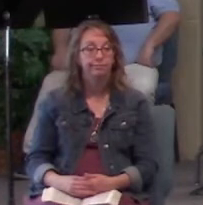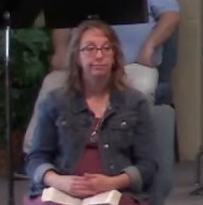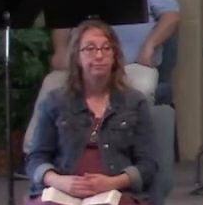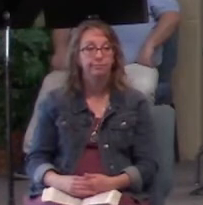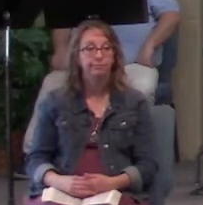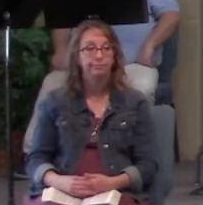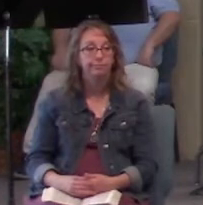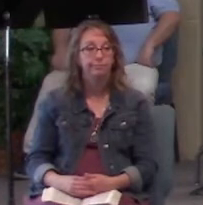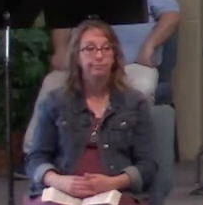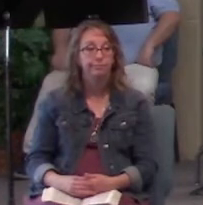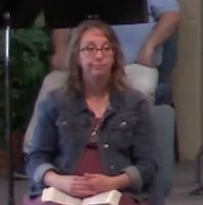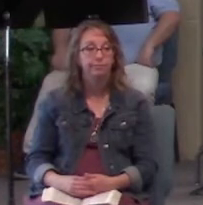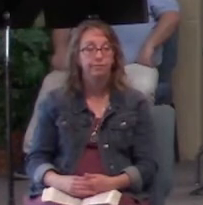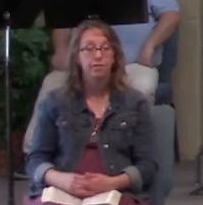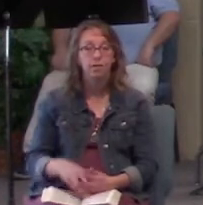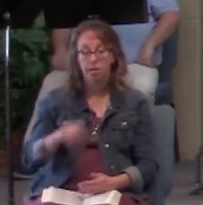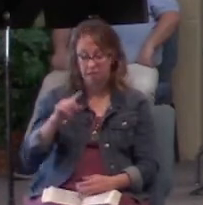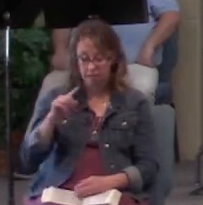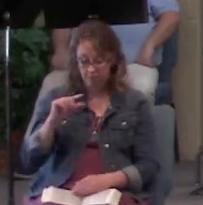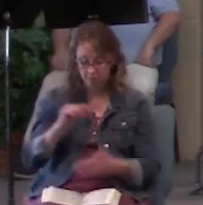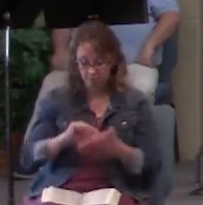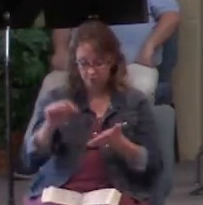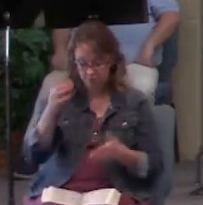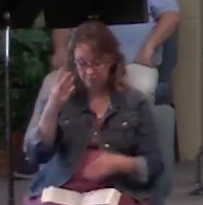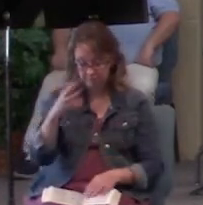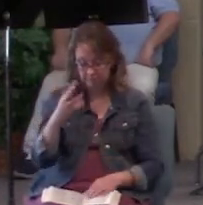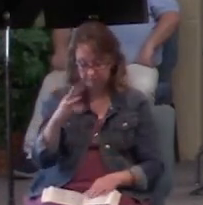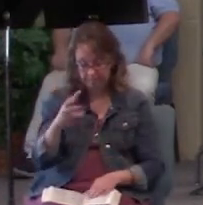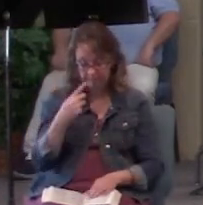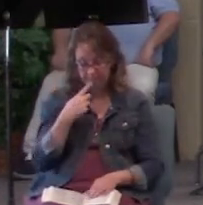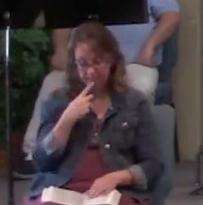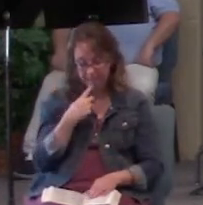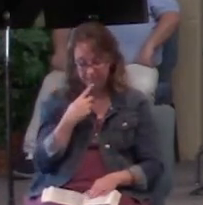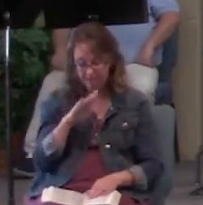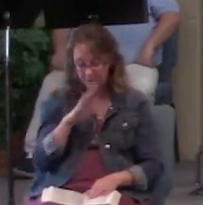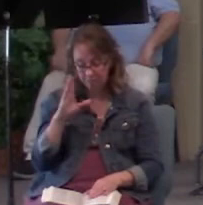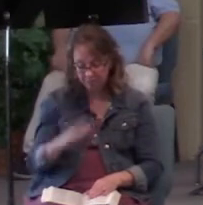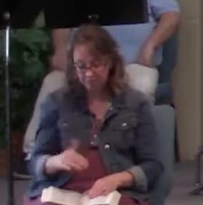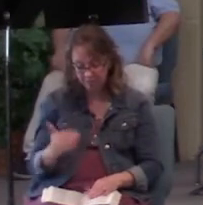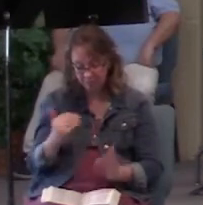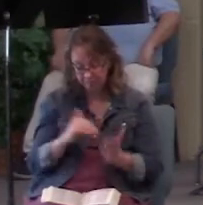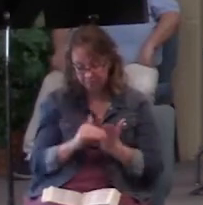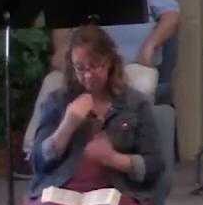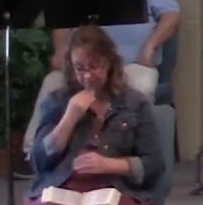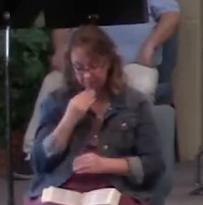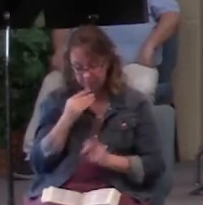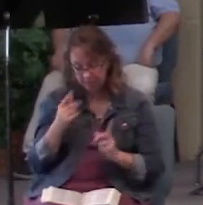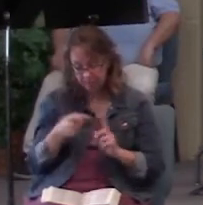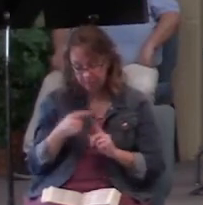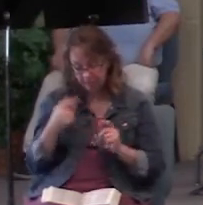Jesus said in verse 16, "For I say to you, I shall never again eat until it is fulfilled in the kingdom of God." And